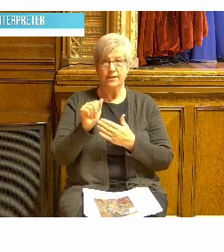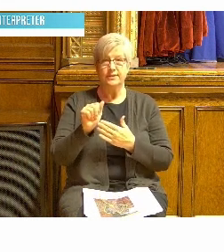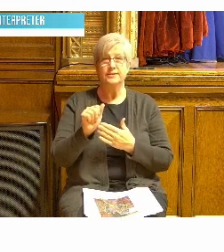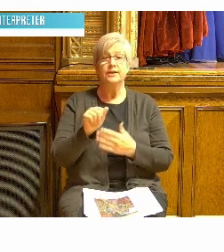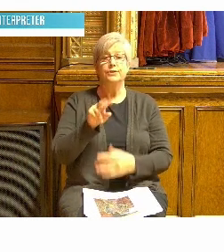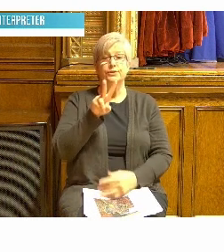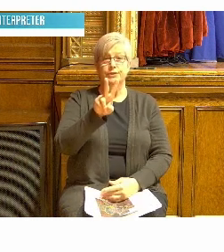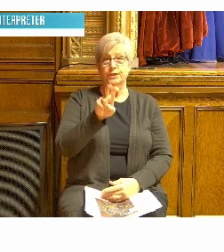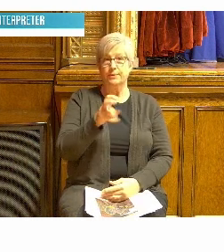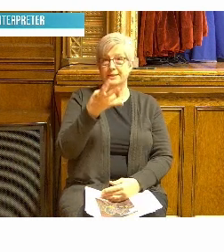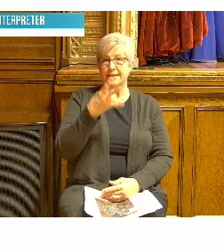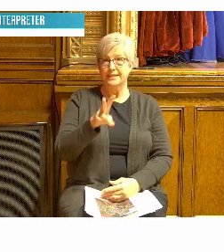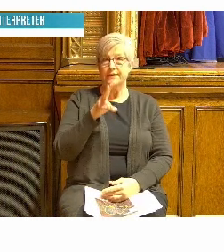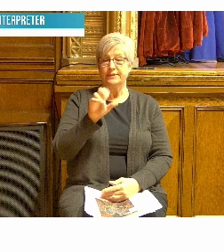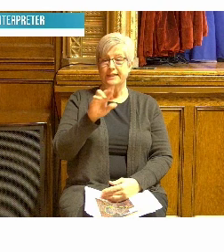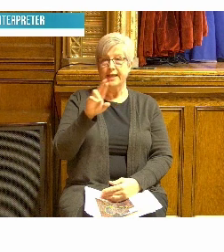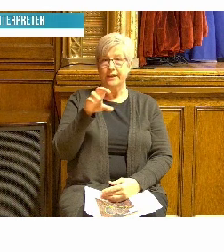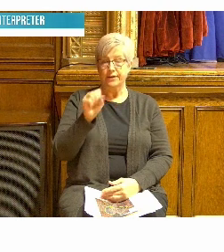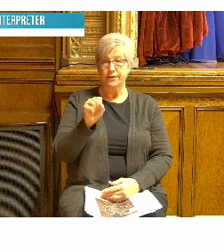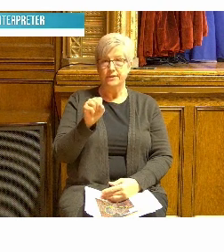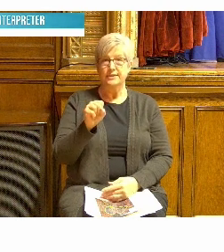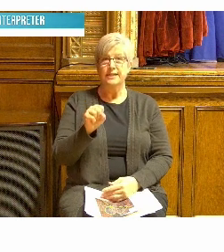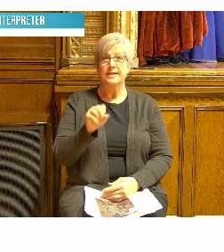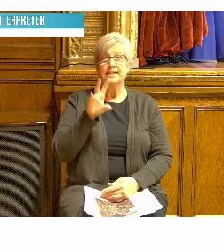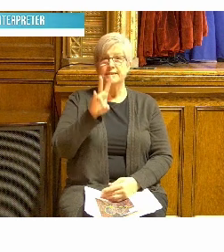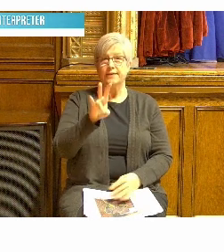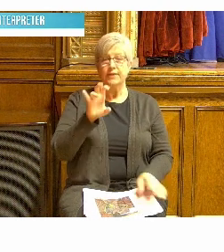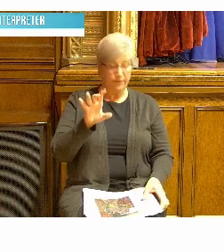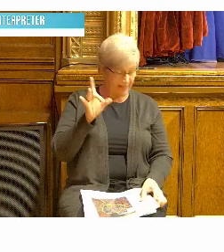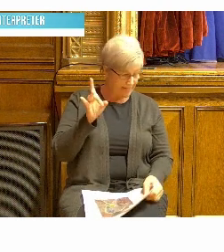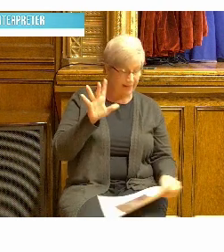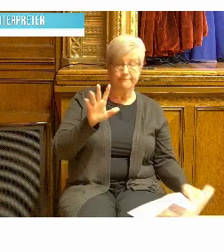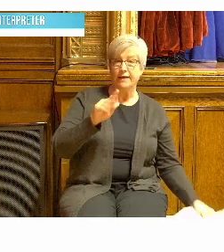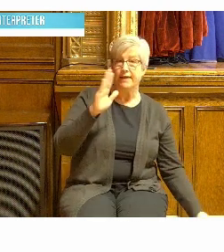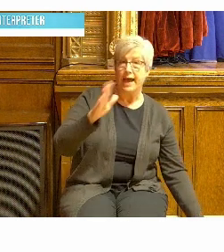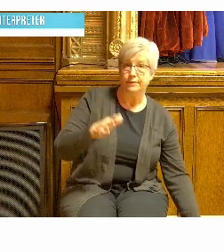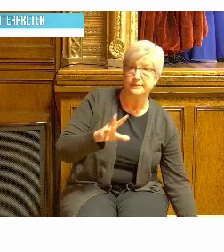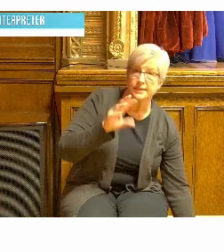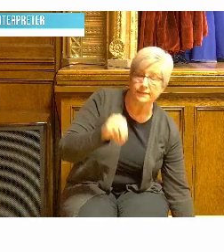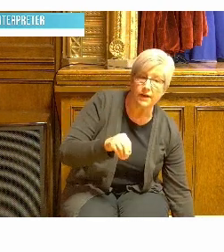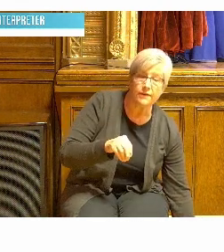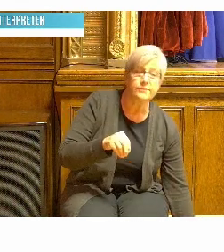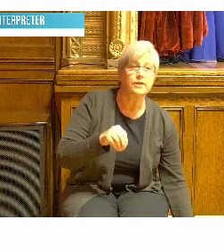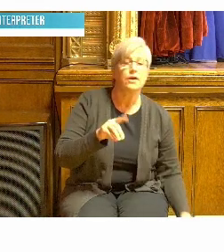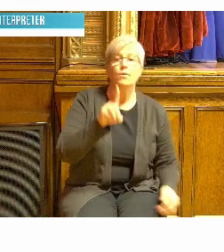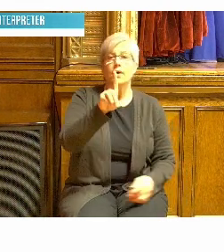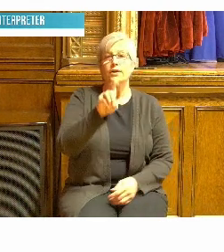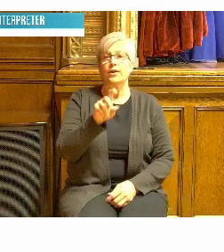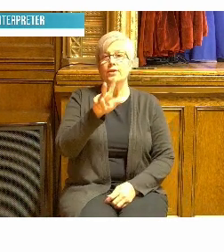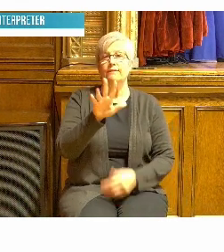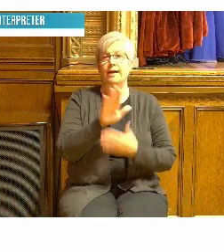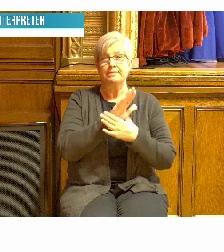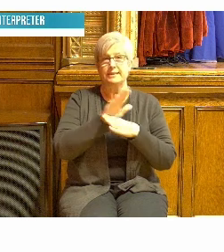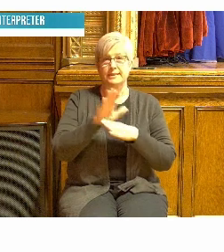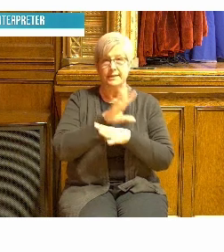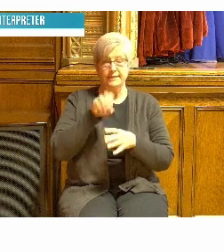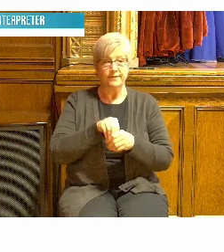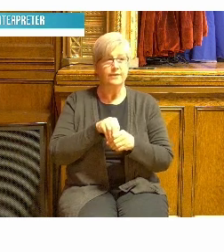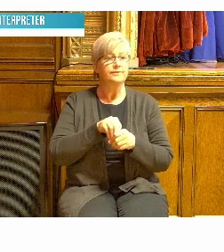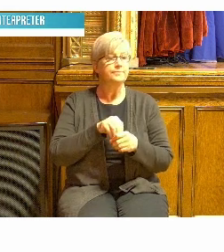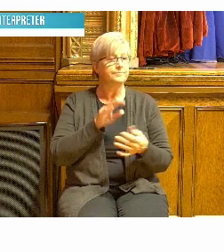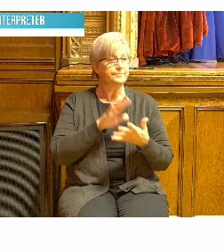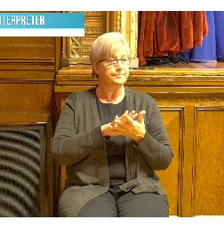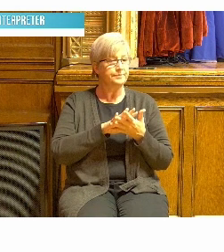was 217 acres, 785 households displaced, 135 businesses